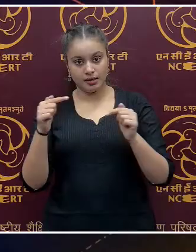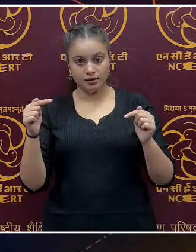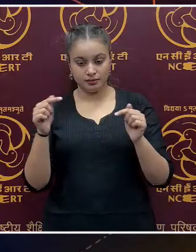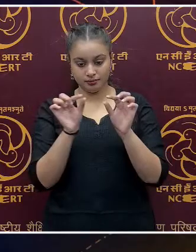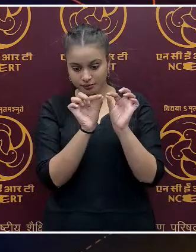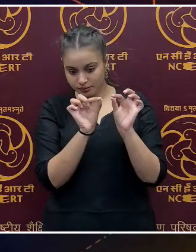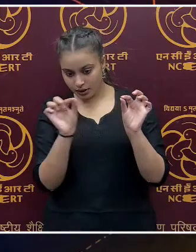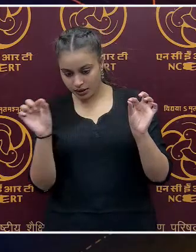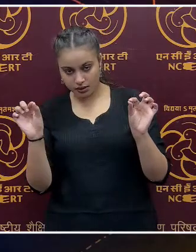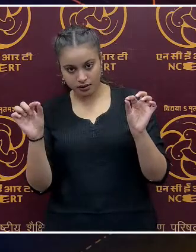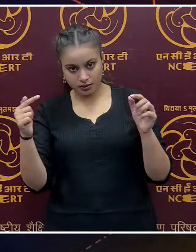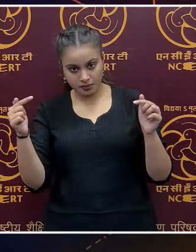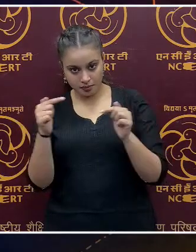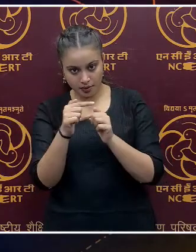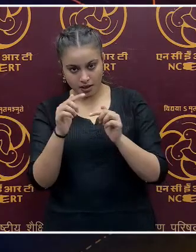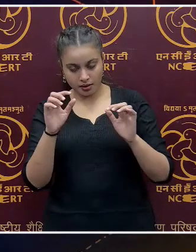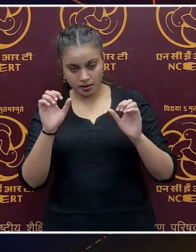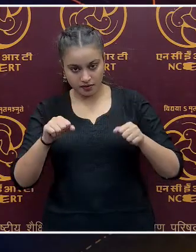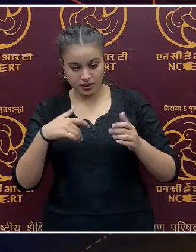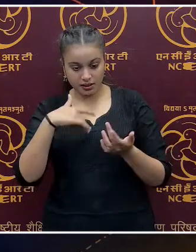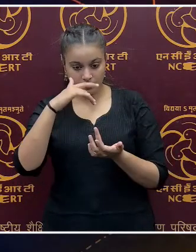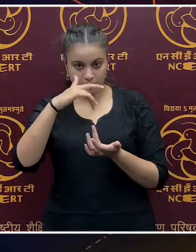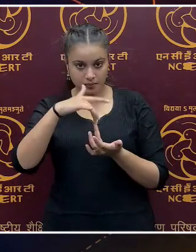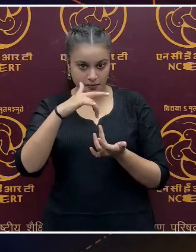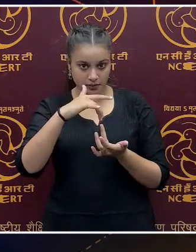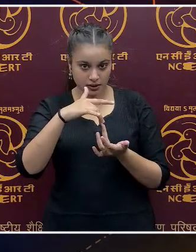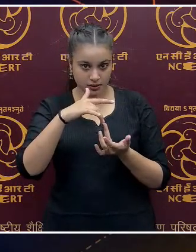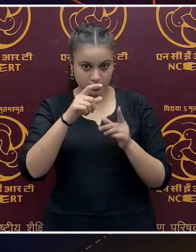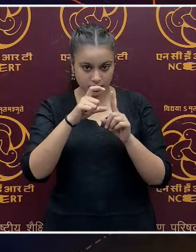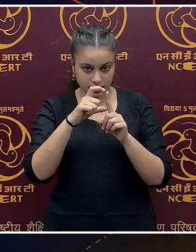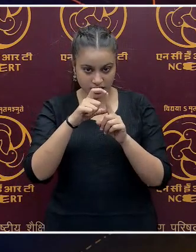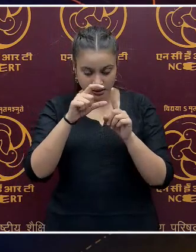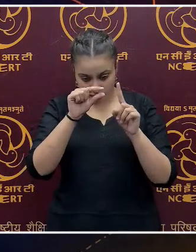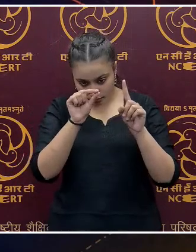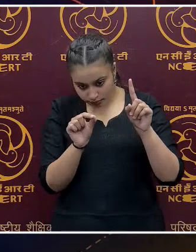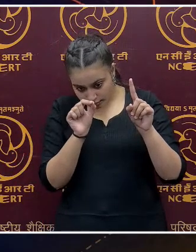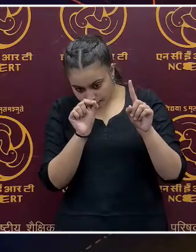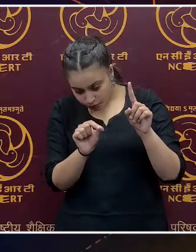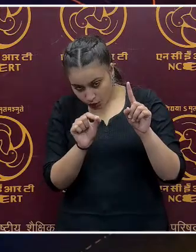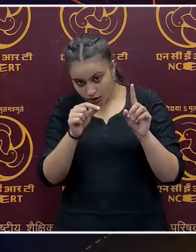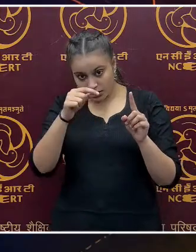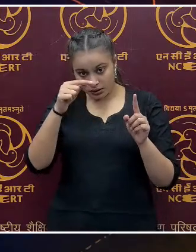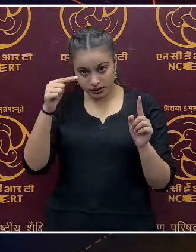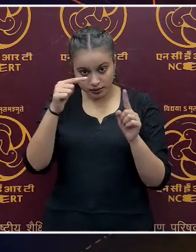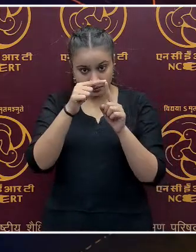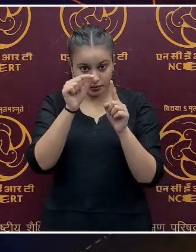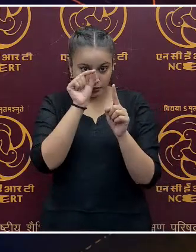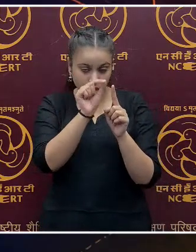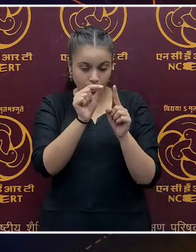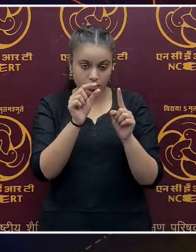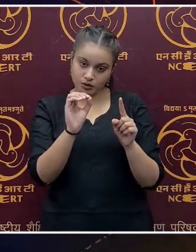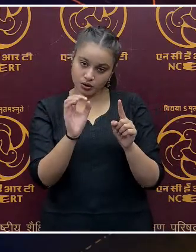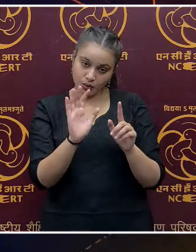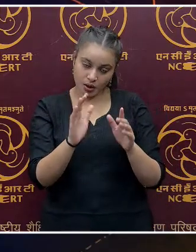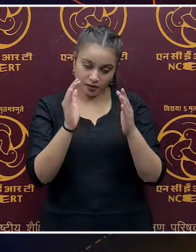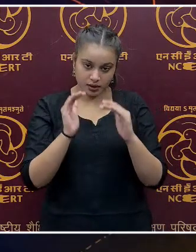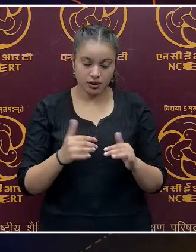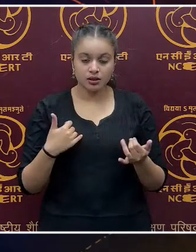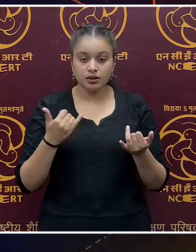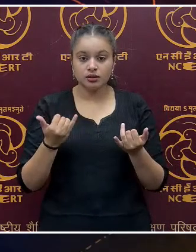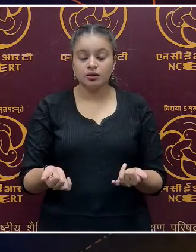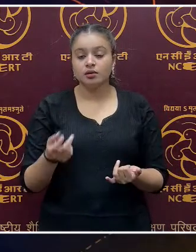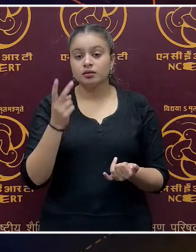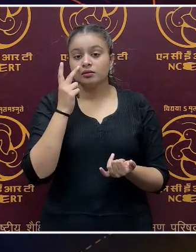baseline, and also the center of the protractor exactly on the vertex. Now, we could